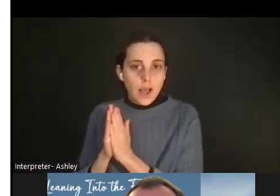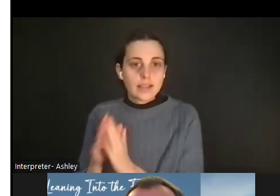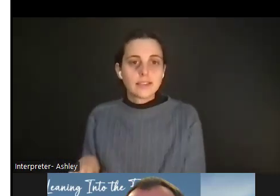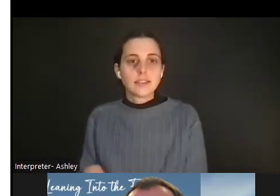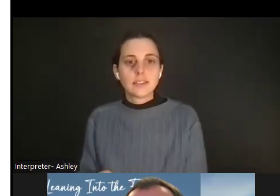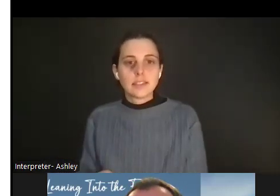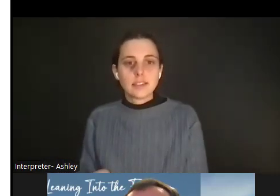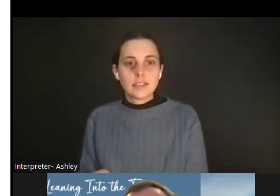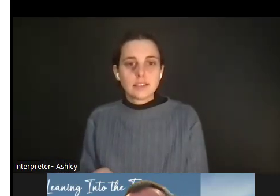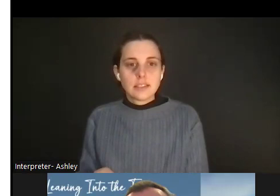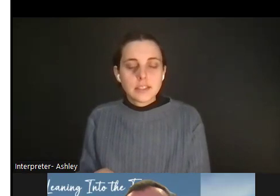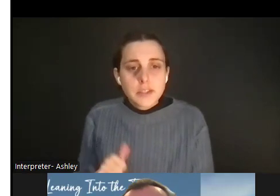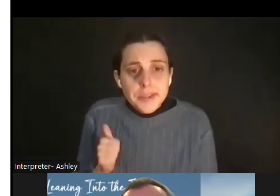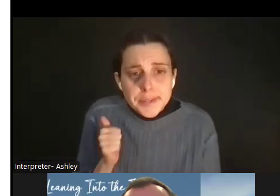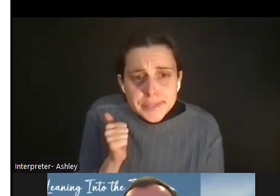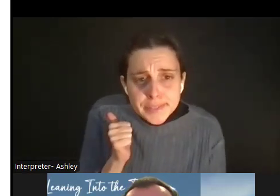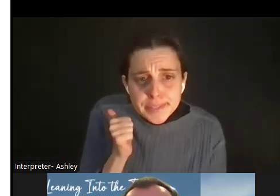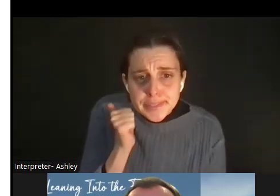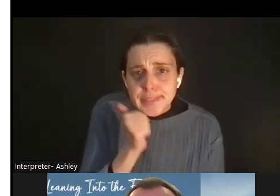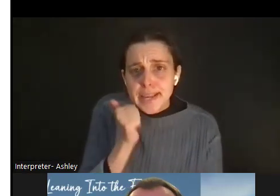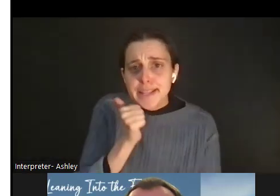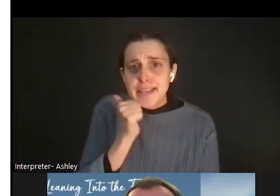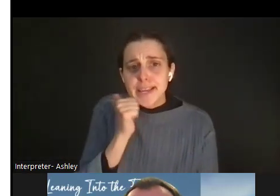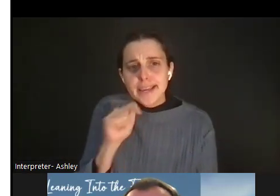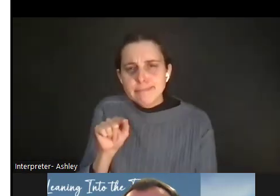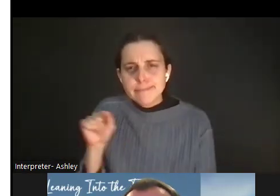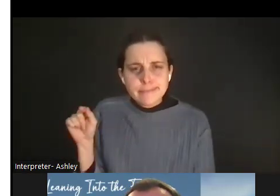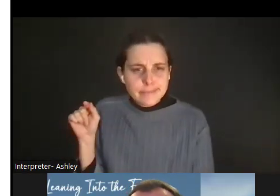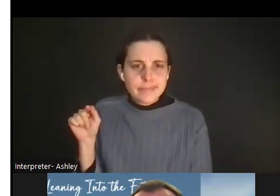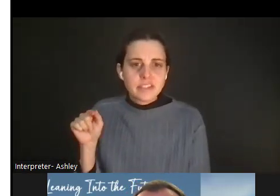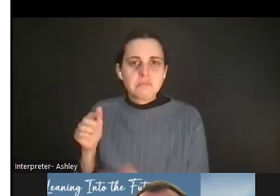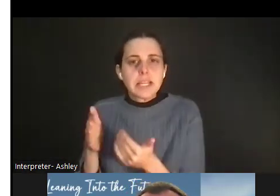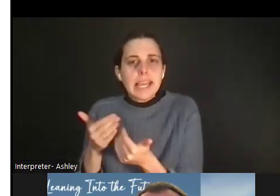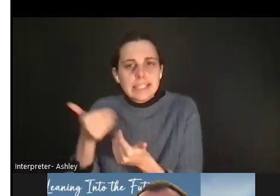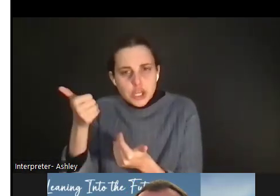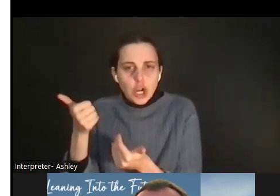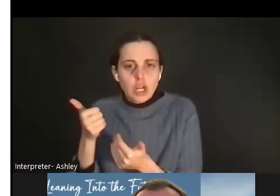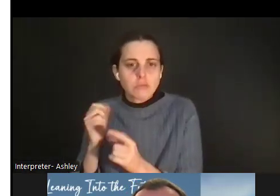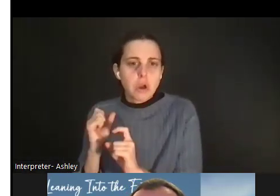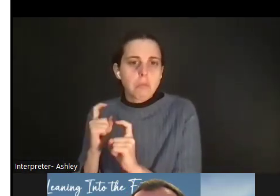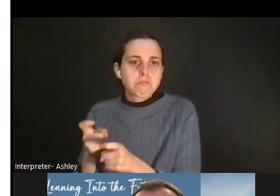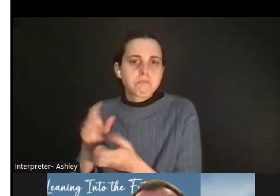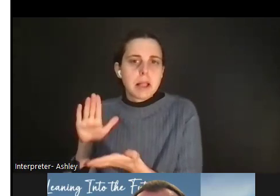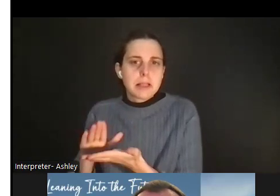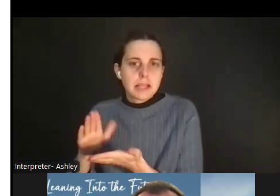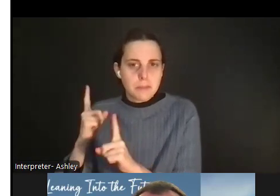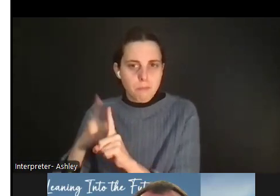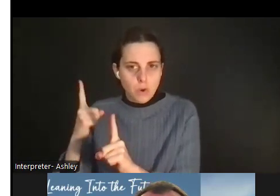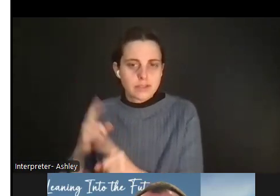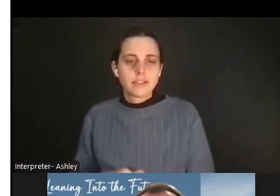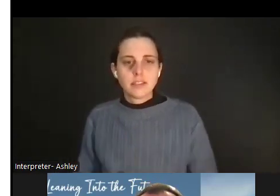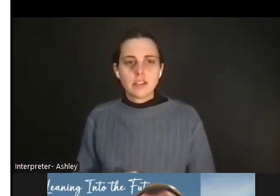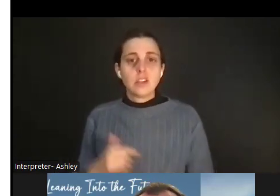earn less points, but they're a lot more frequent and easier to do. So this is how we motivated our staff. So